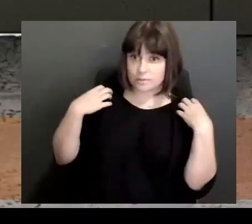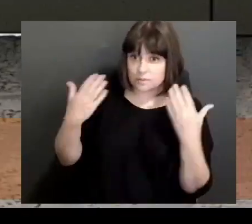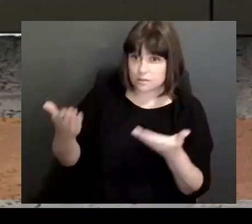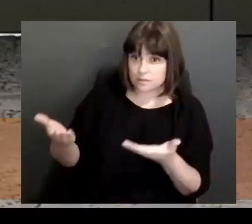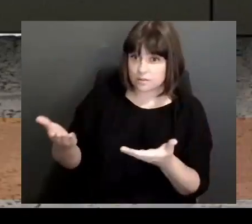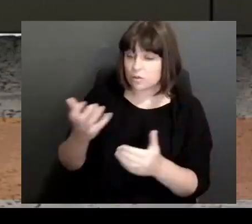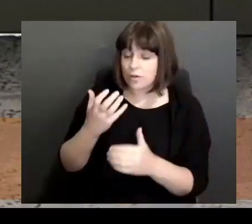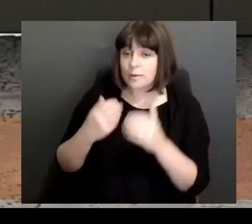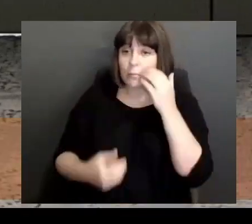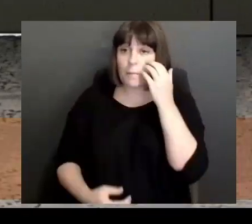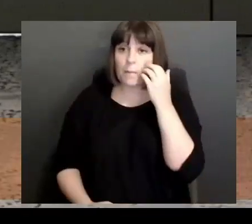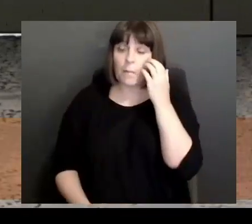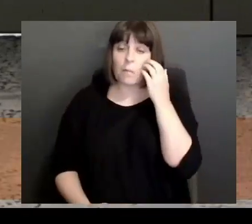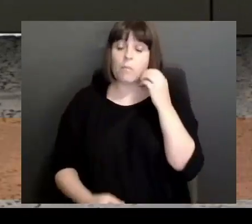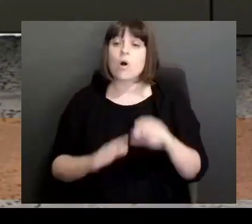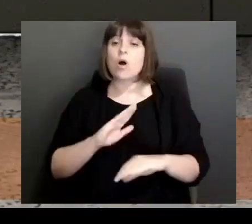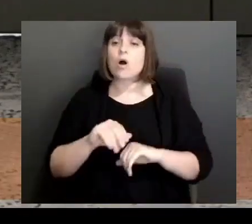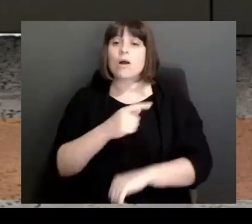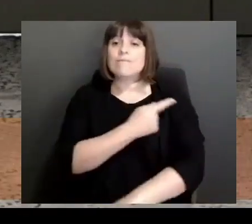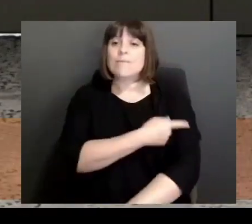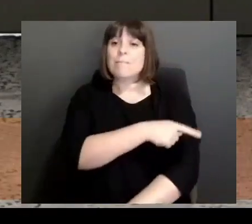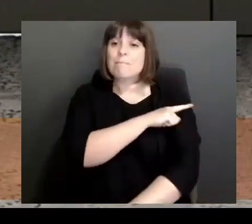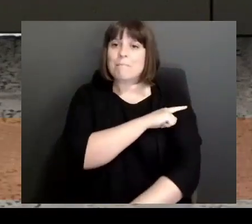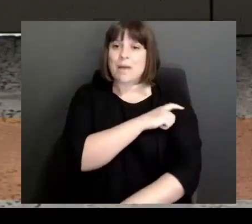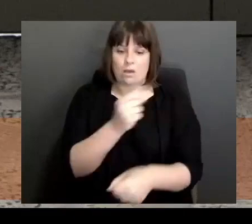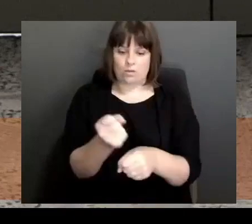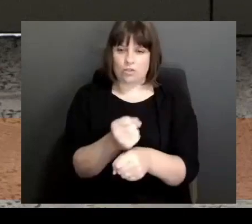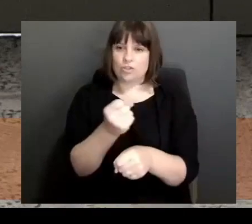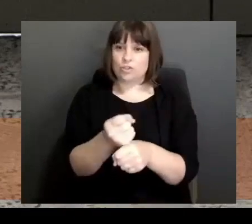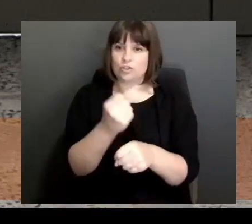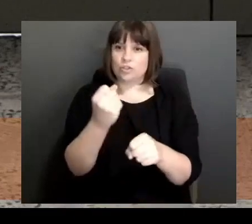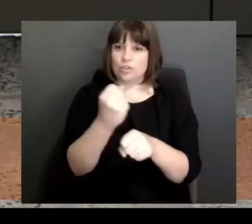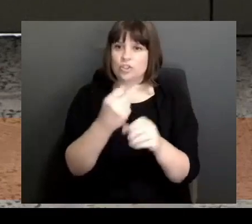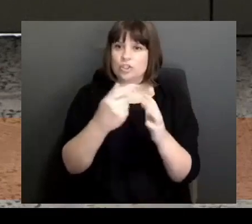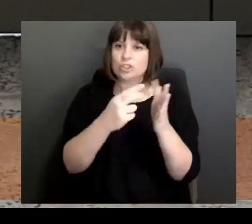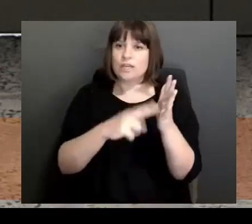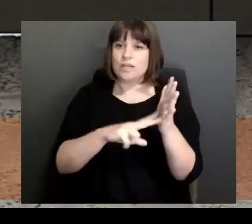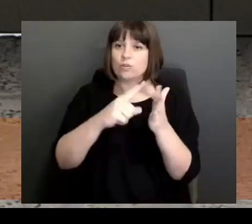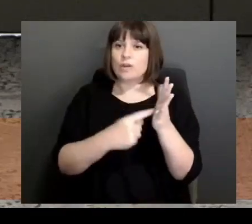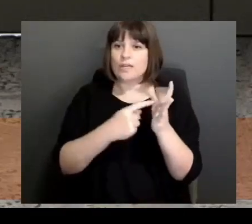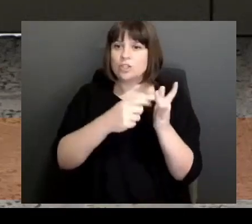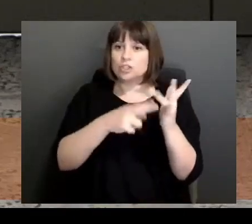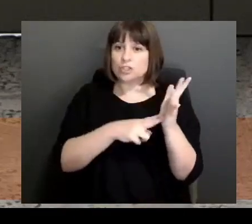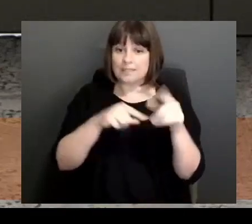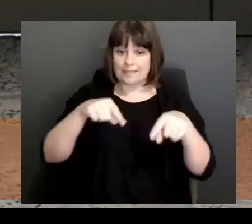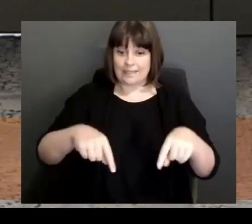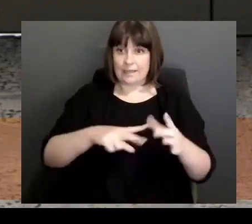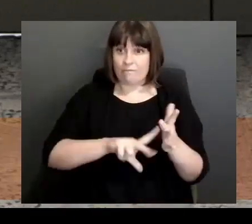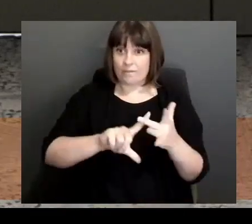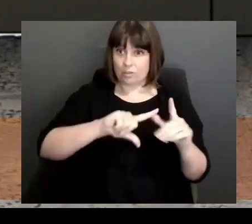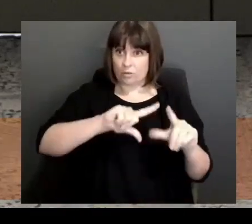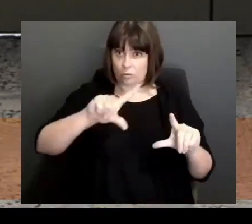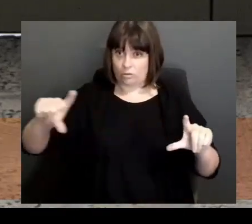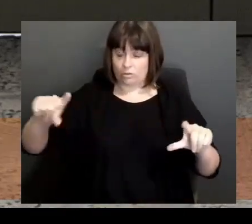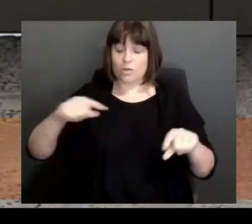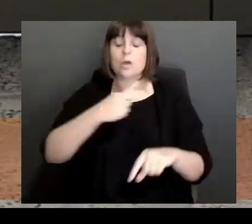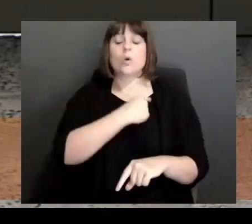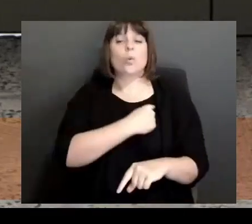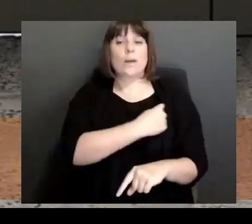So in terms of power generation in Victoria, Victoria is committed to the transition away